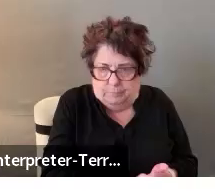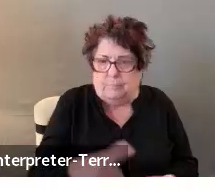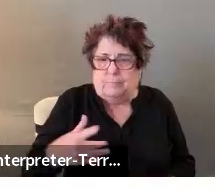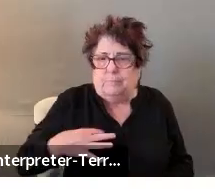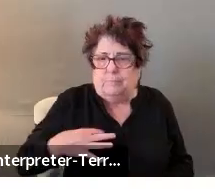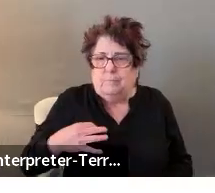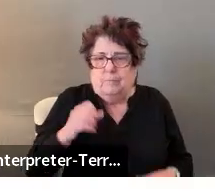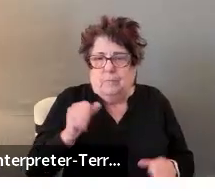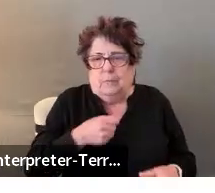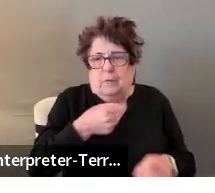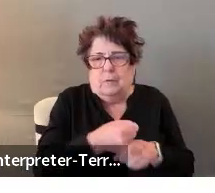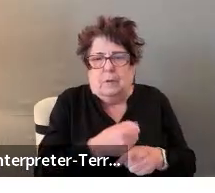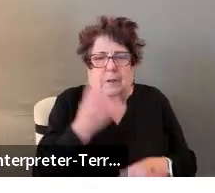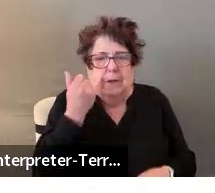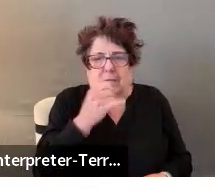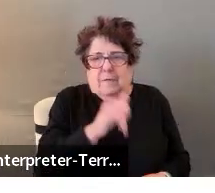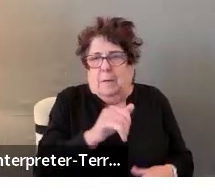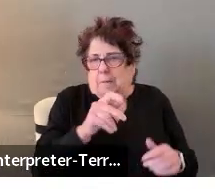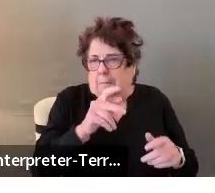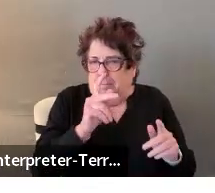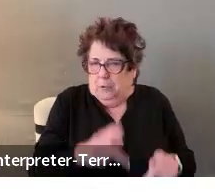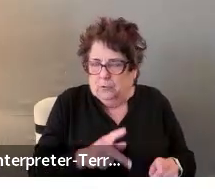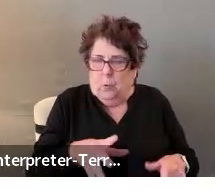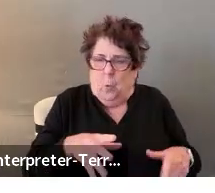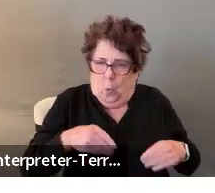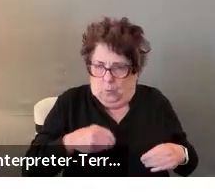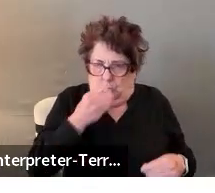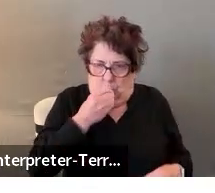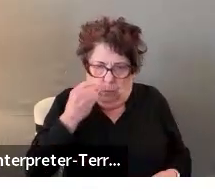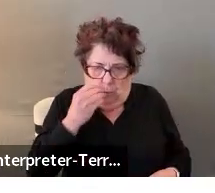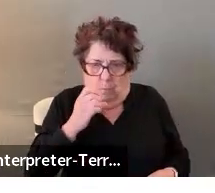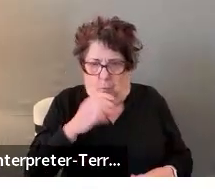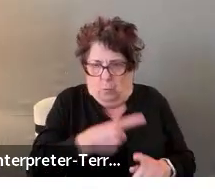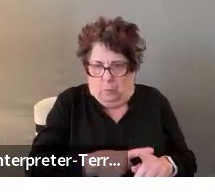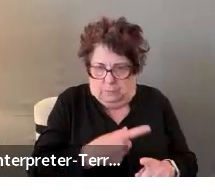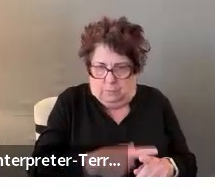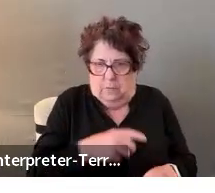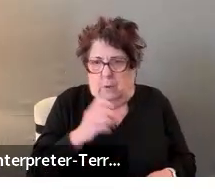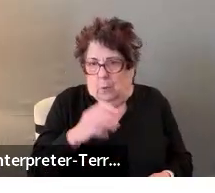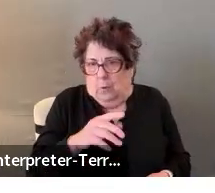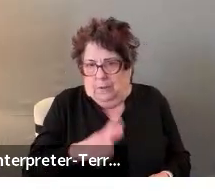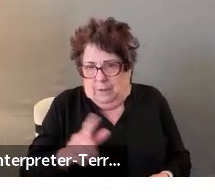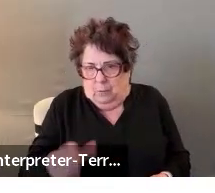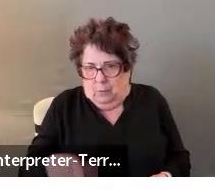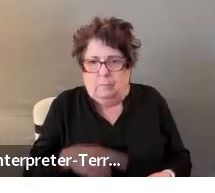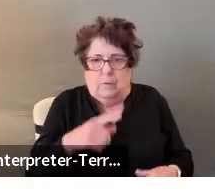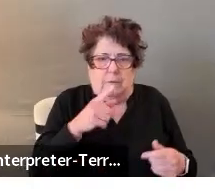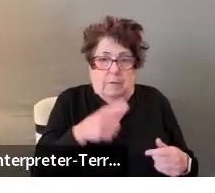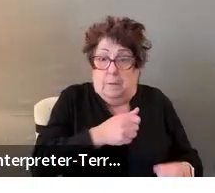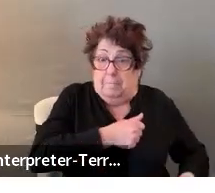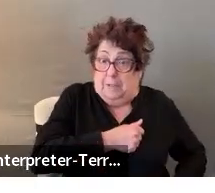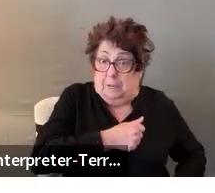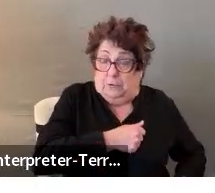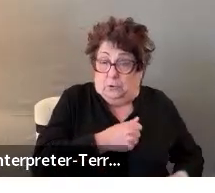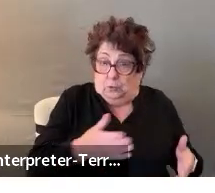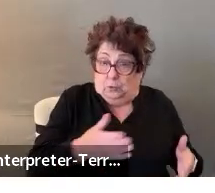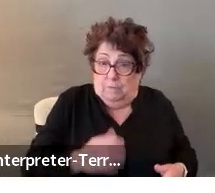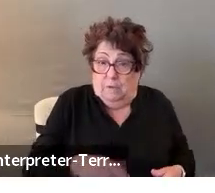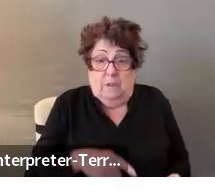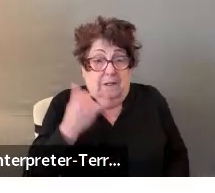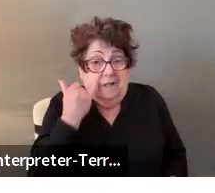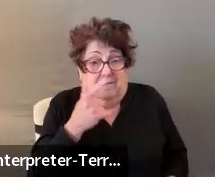their military service history, whether they are a family member seeking caregiving assistance, their income